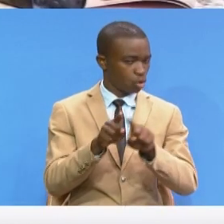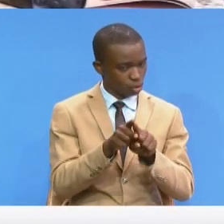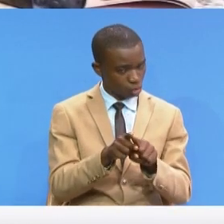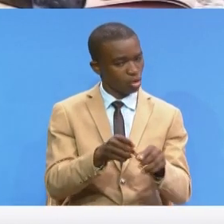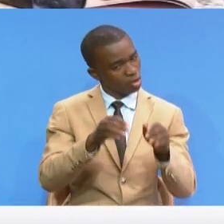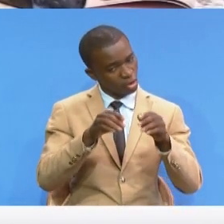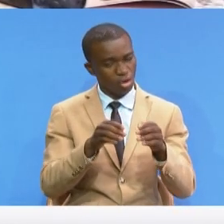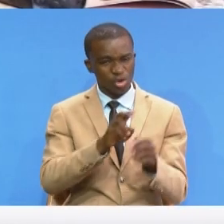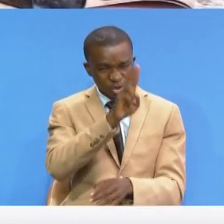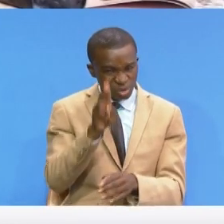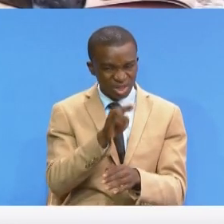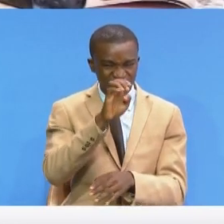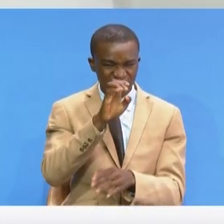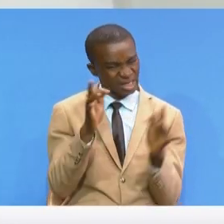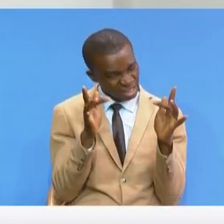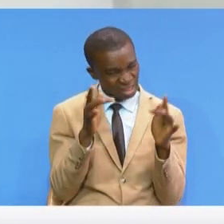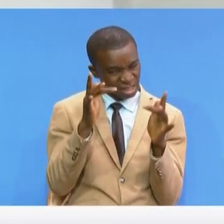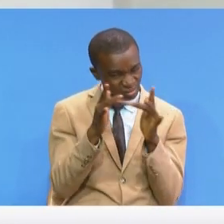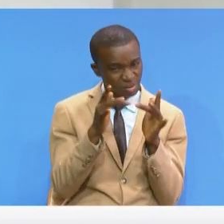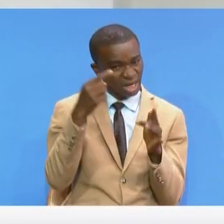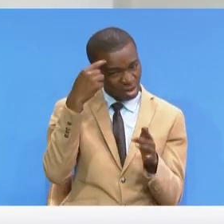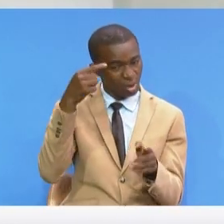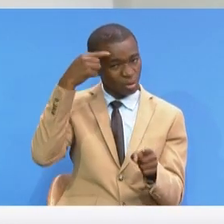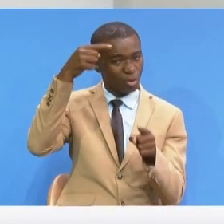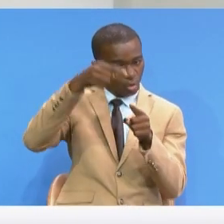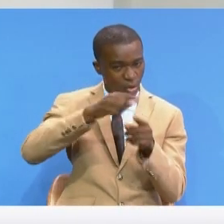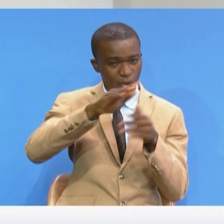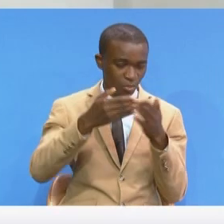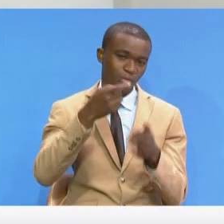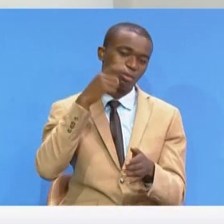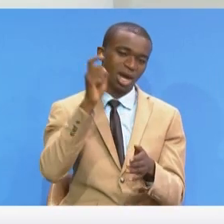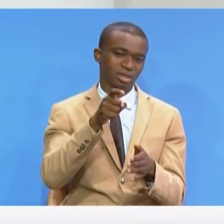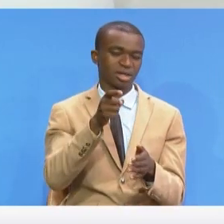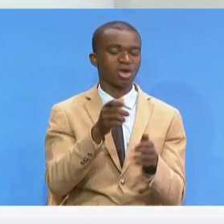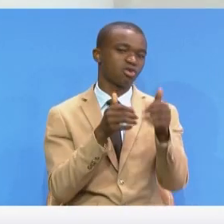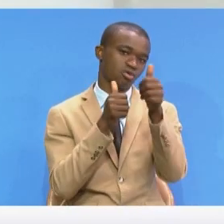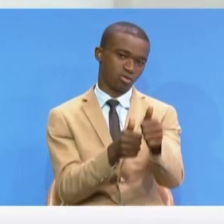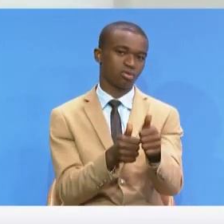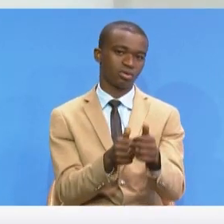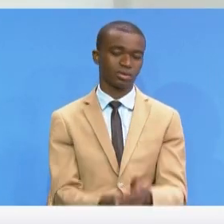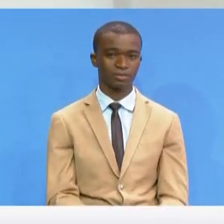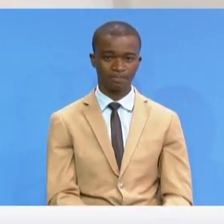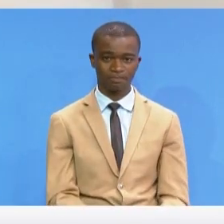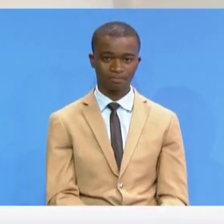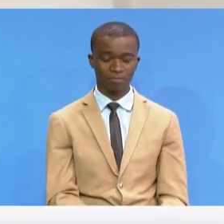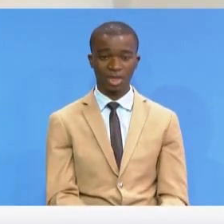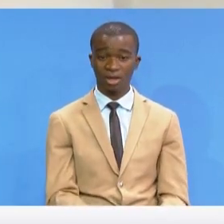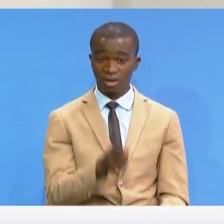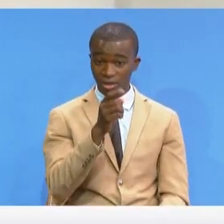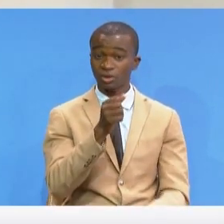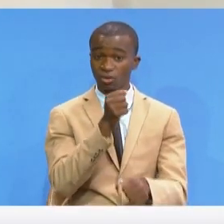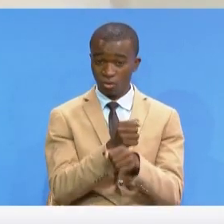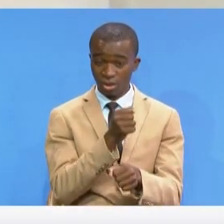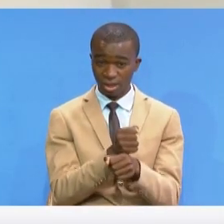country's e-government goals. All the priority institutions that have been identified as part of the work plan of